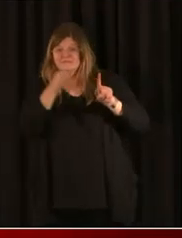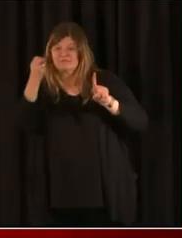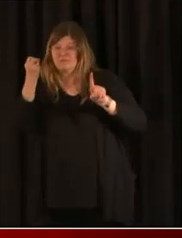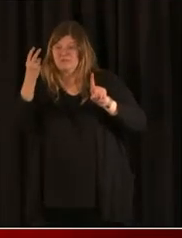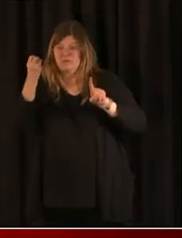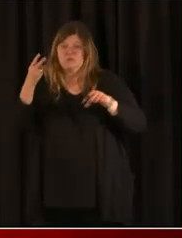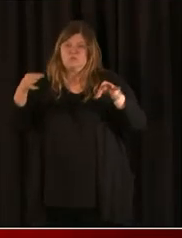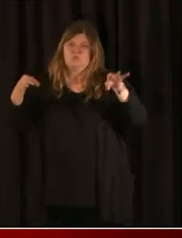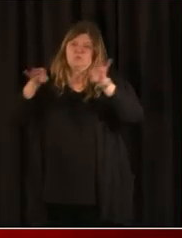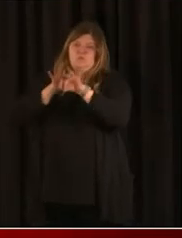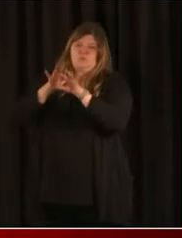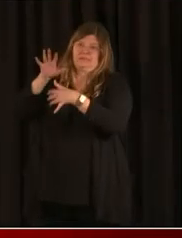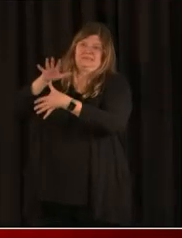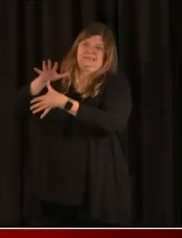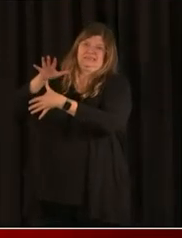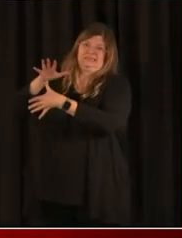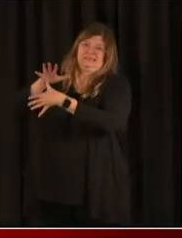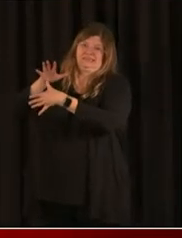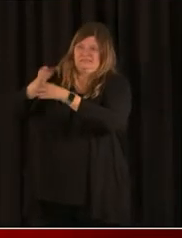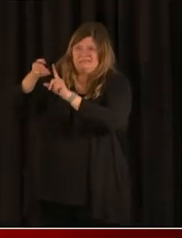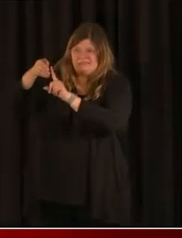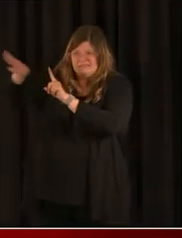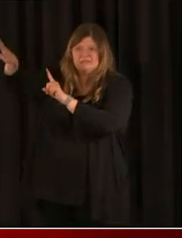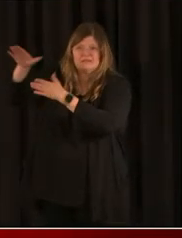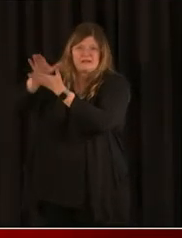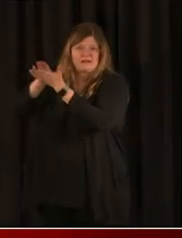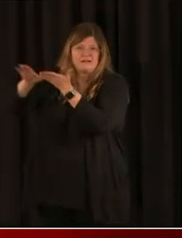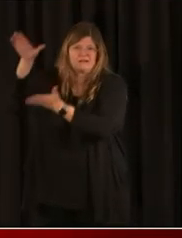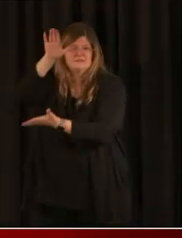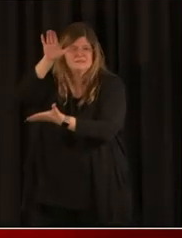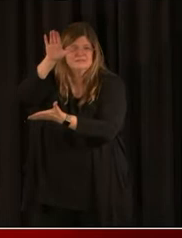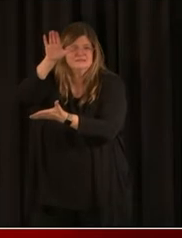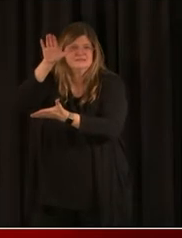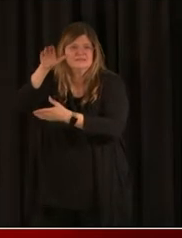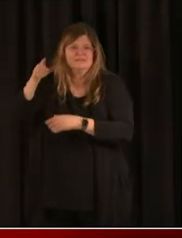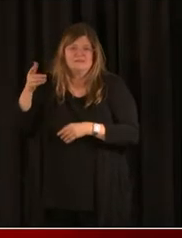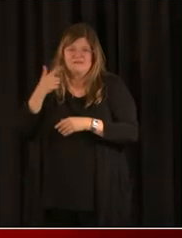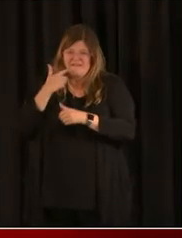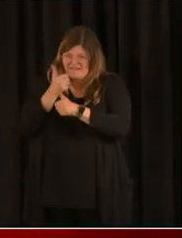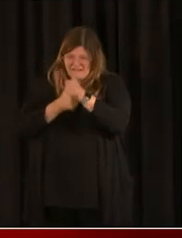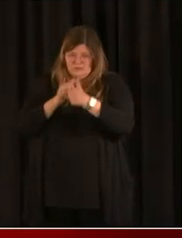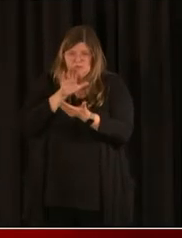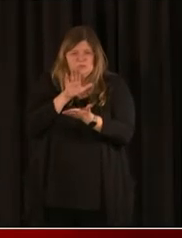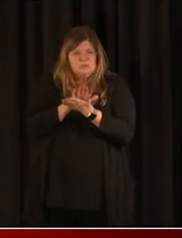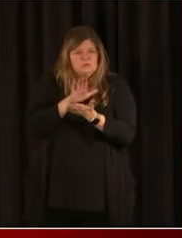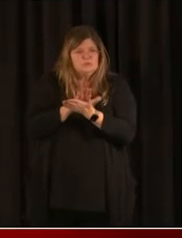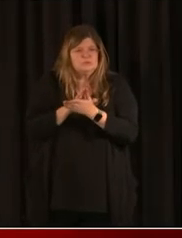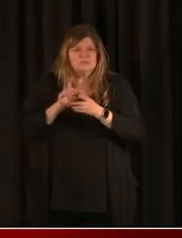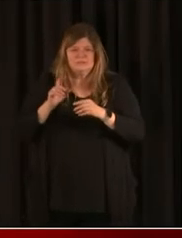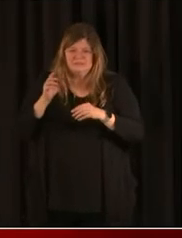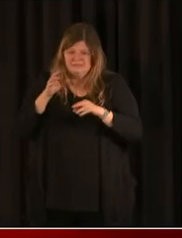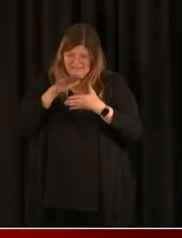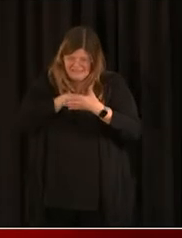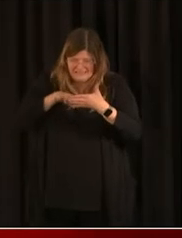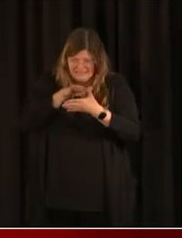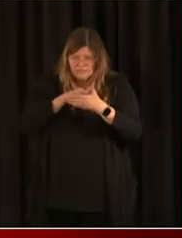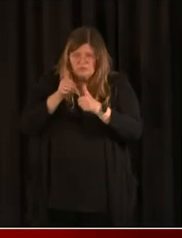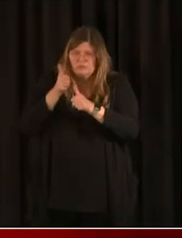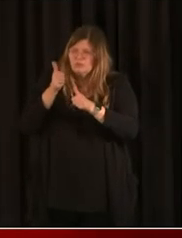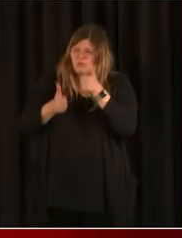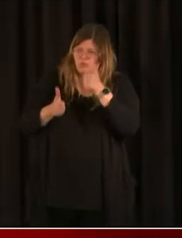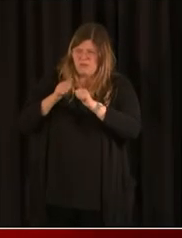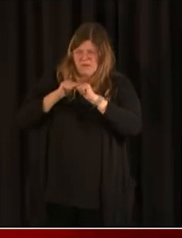preparation for college and career. So each school, again, worked with the data that they had available to them about how their students were